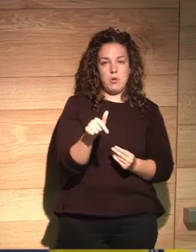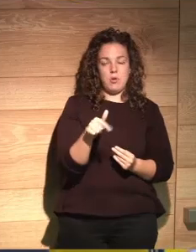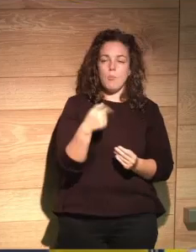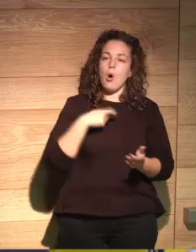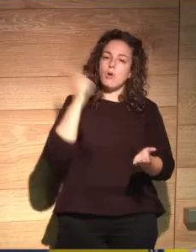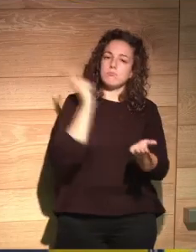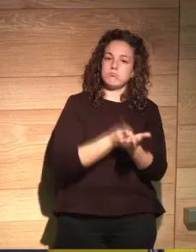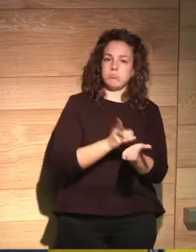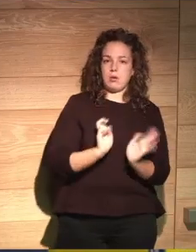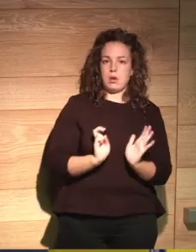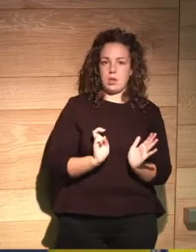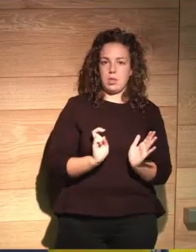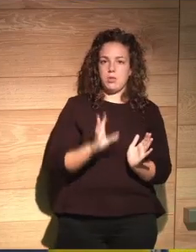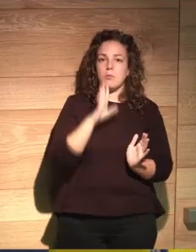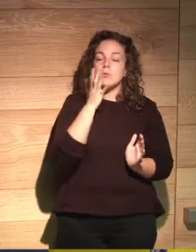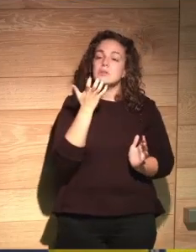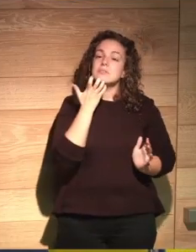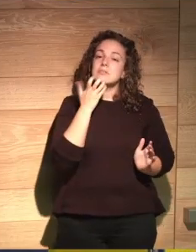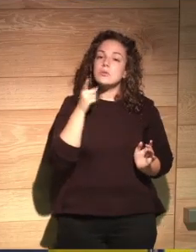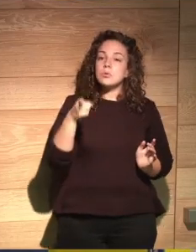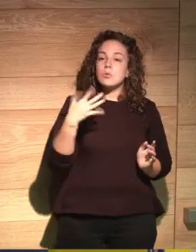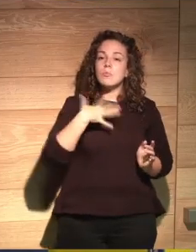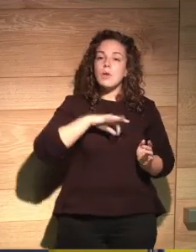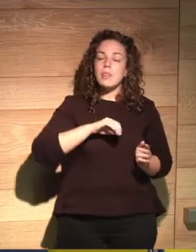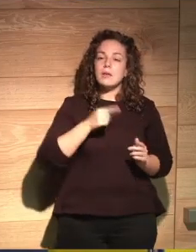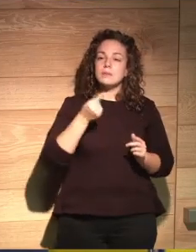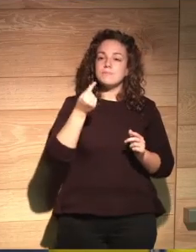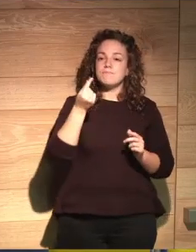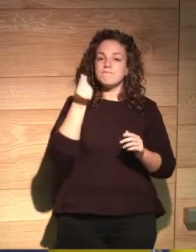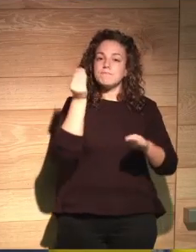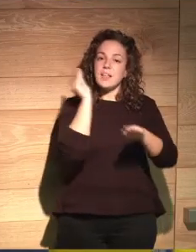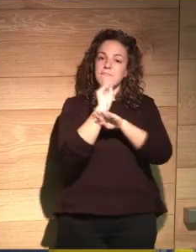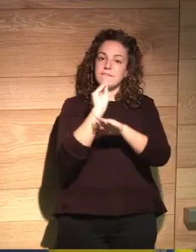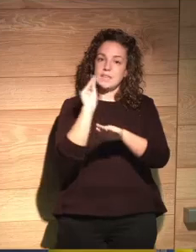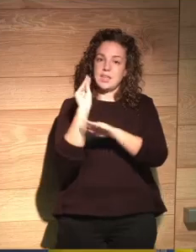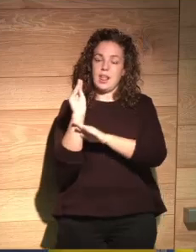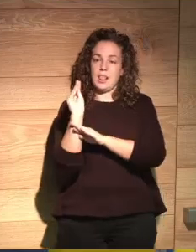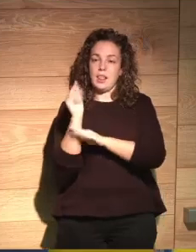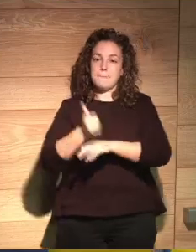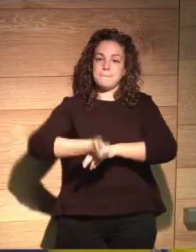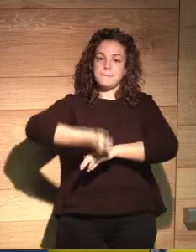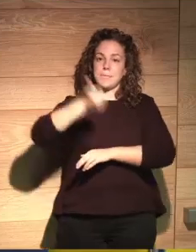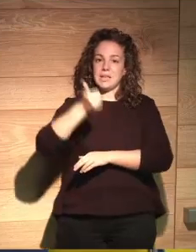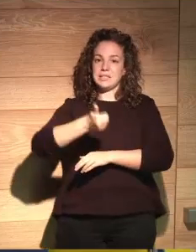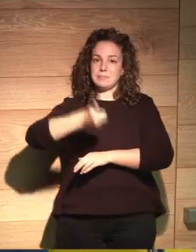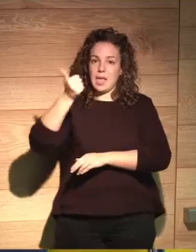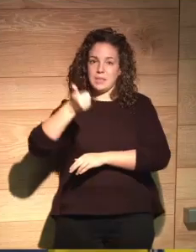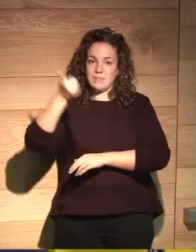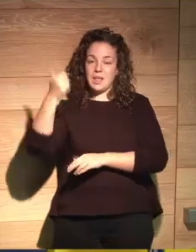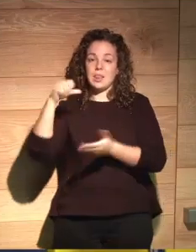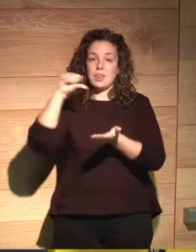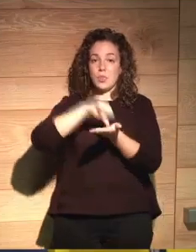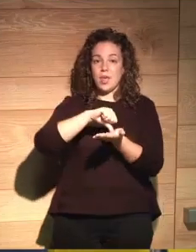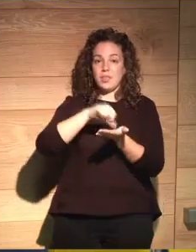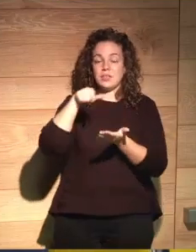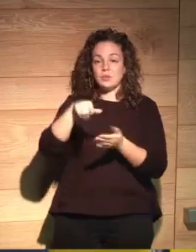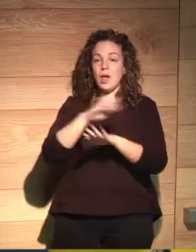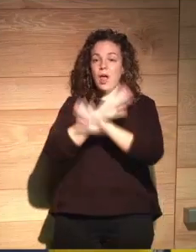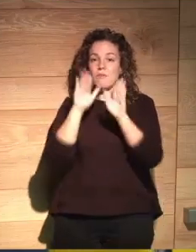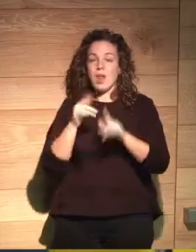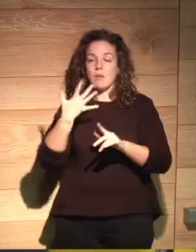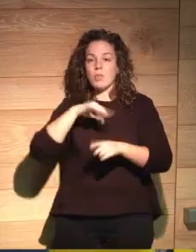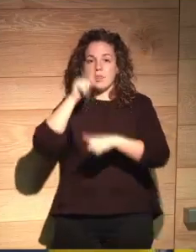think that this is going to be a challenge, because if you can finance more and more in a